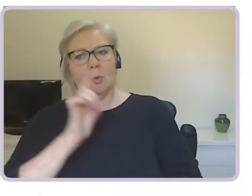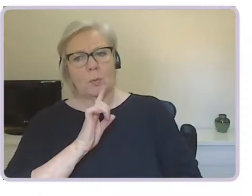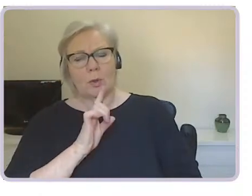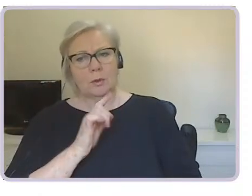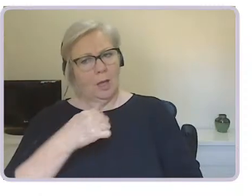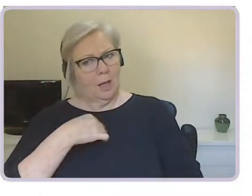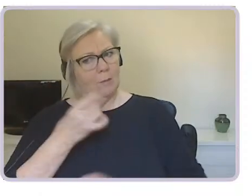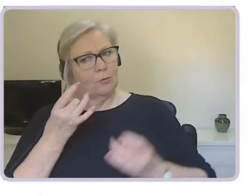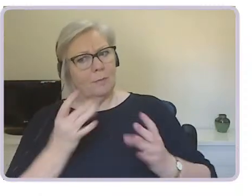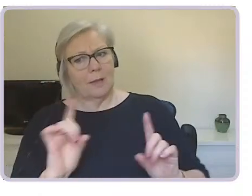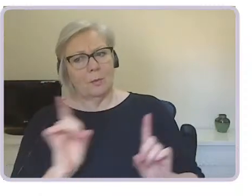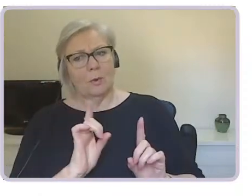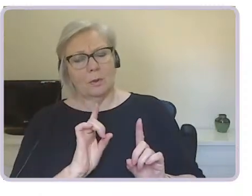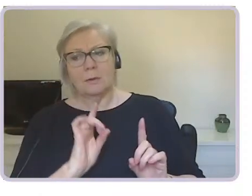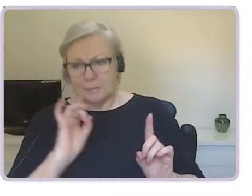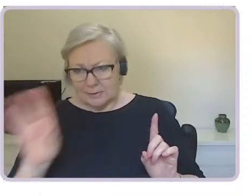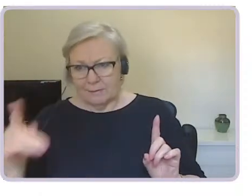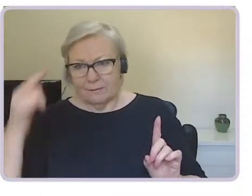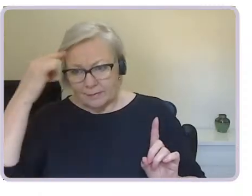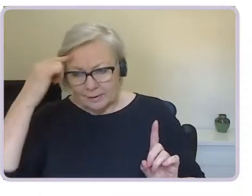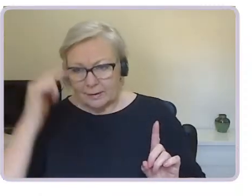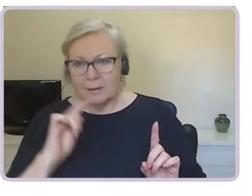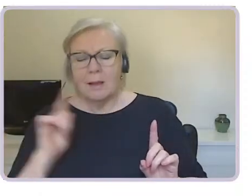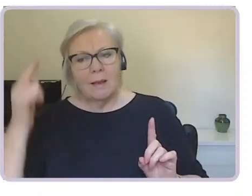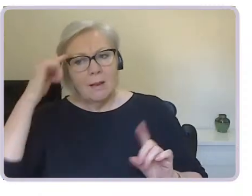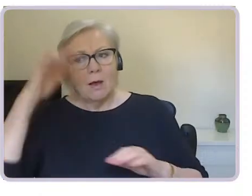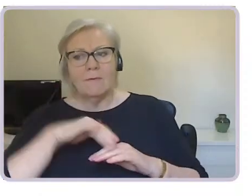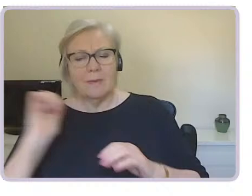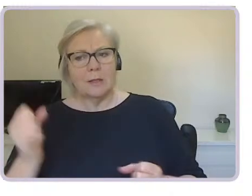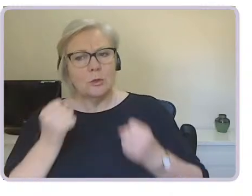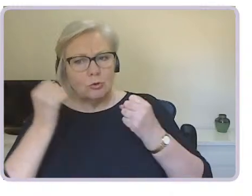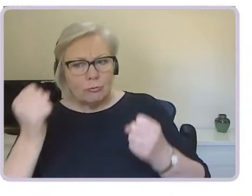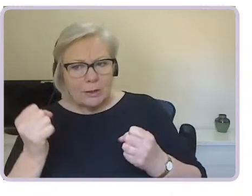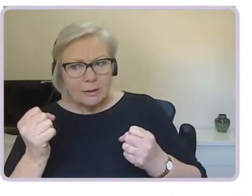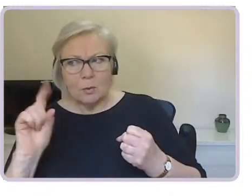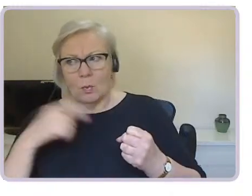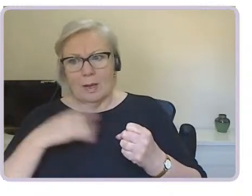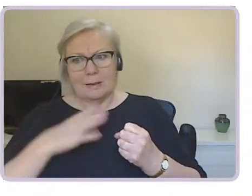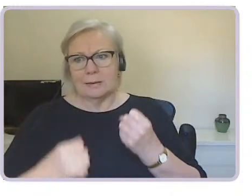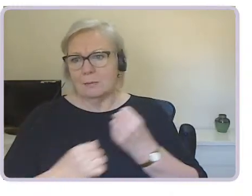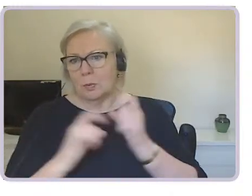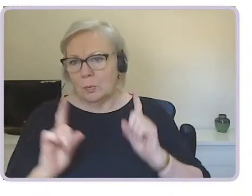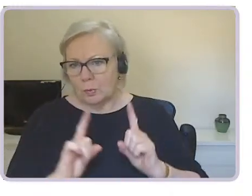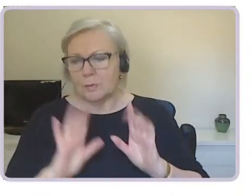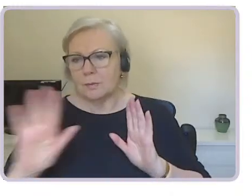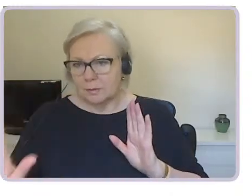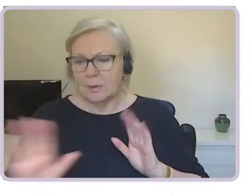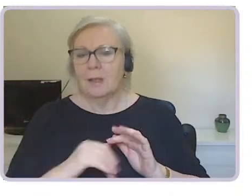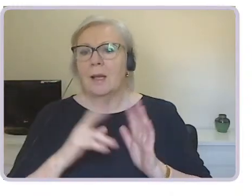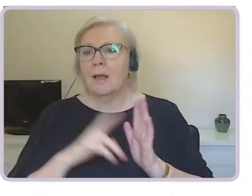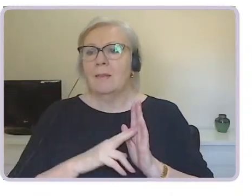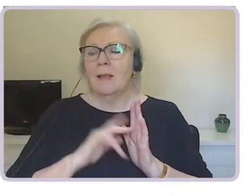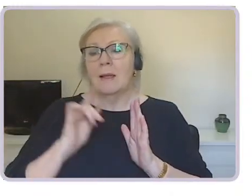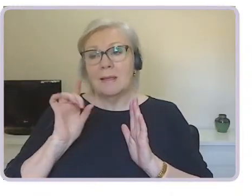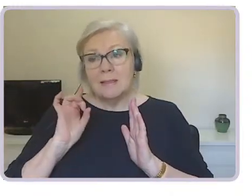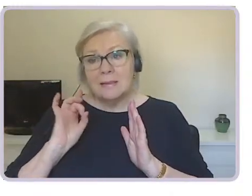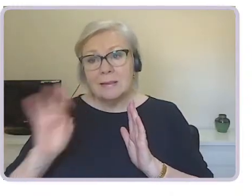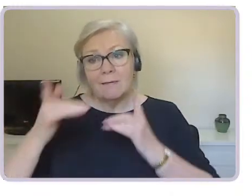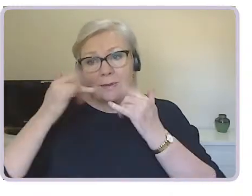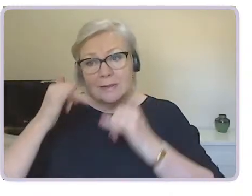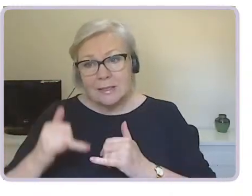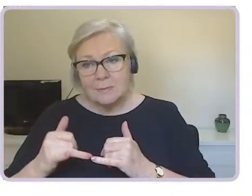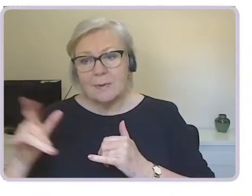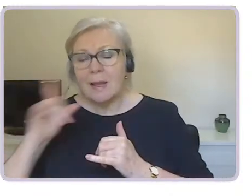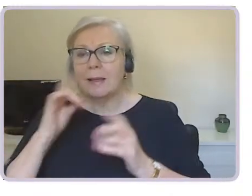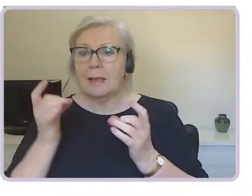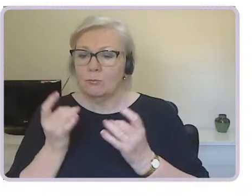right now? What are my strengths and what are my support needs? And then use that self-assessment to make a formal emergency